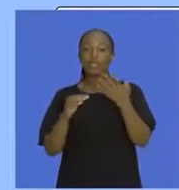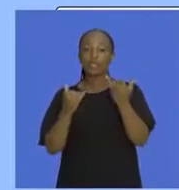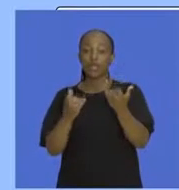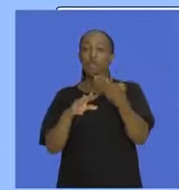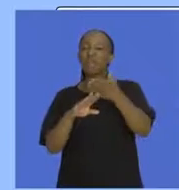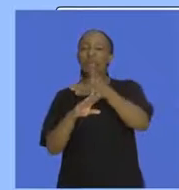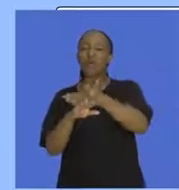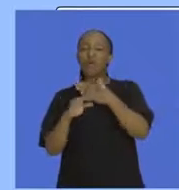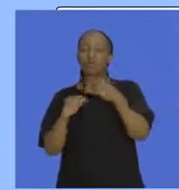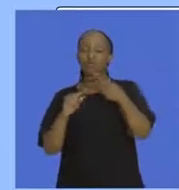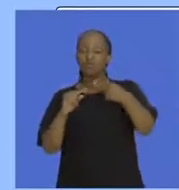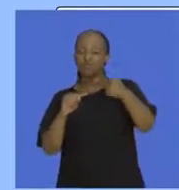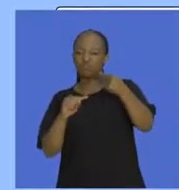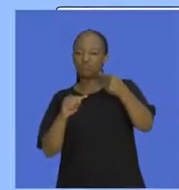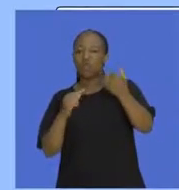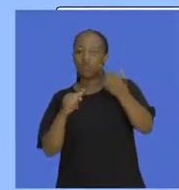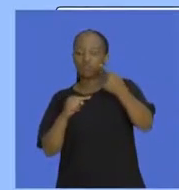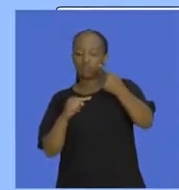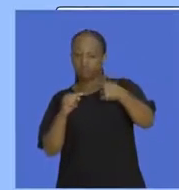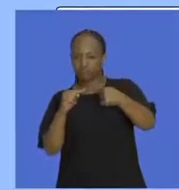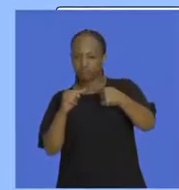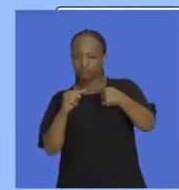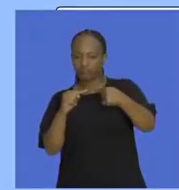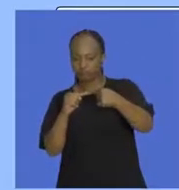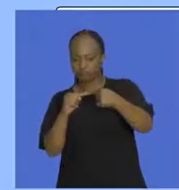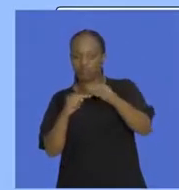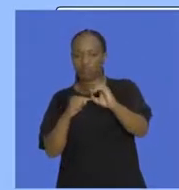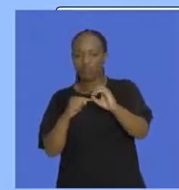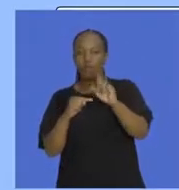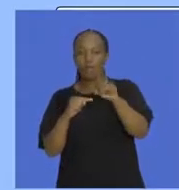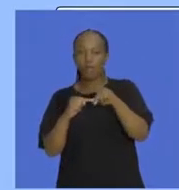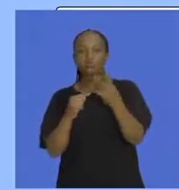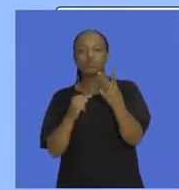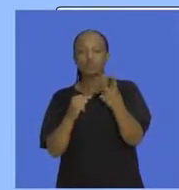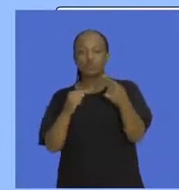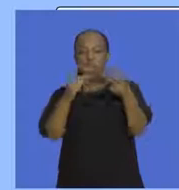switch, okay, current starts to flow, okay? But remember, we need to have 2